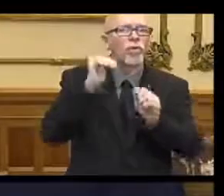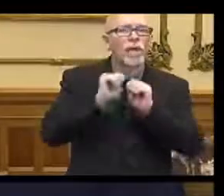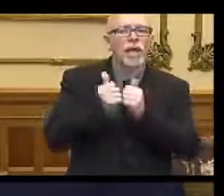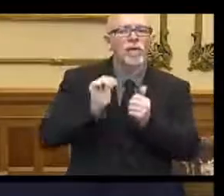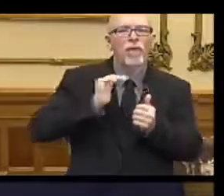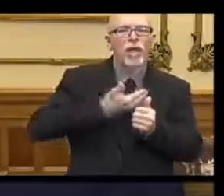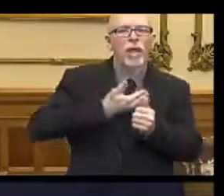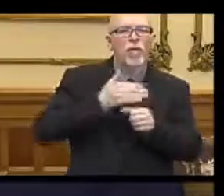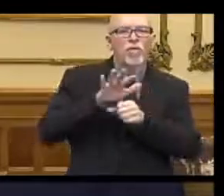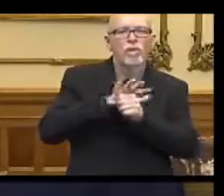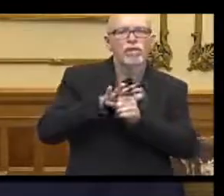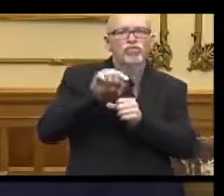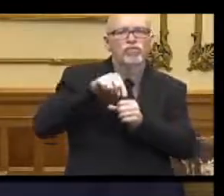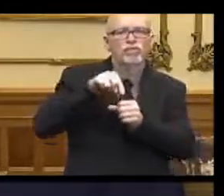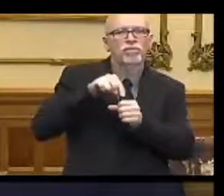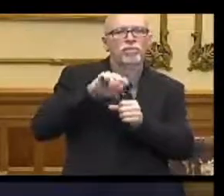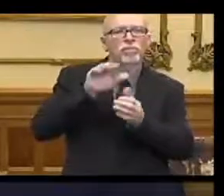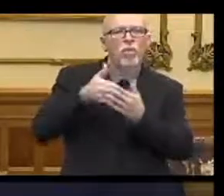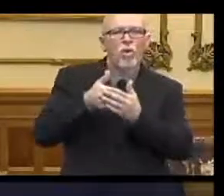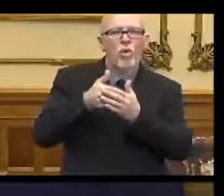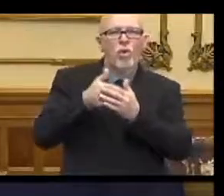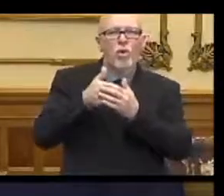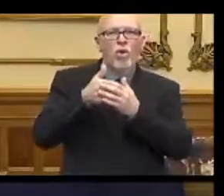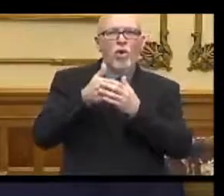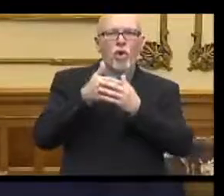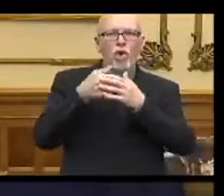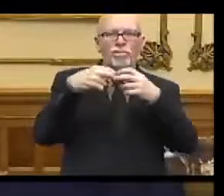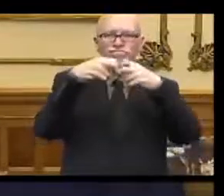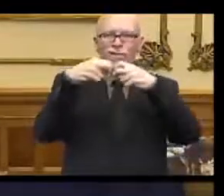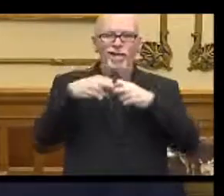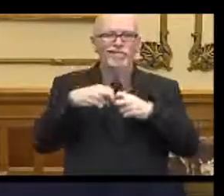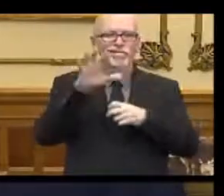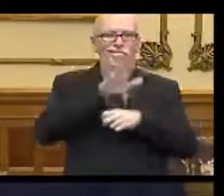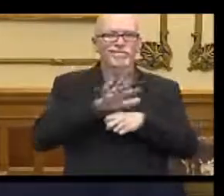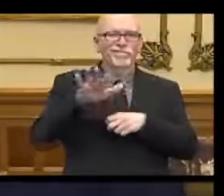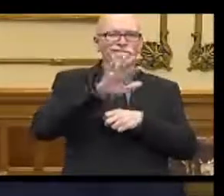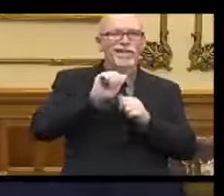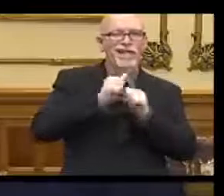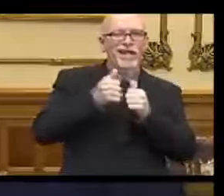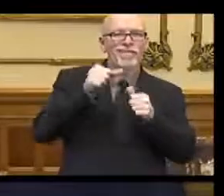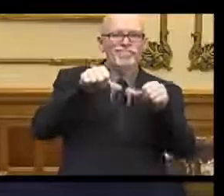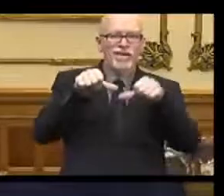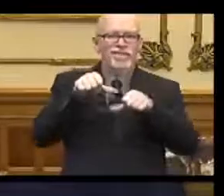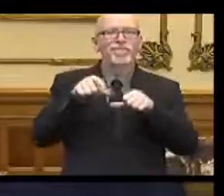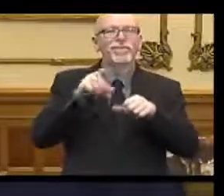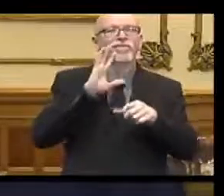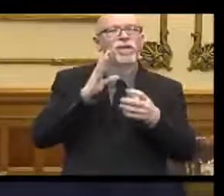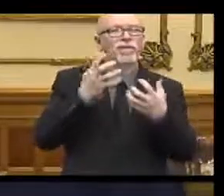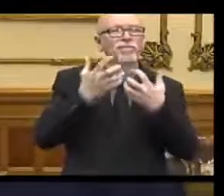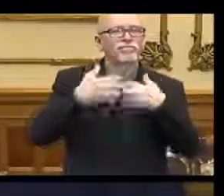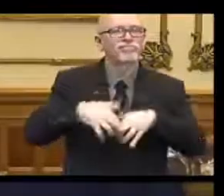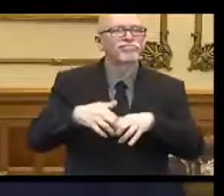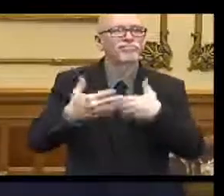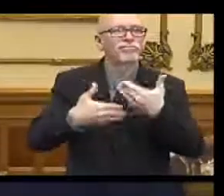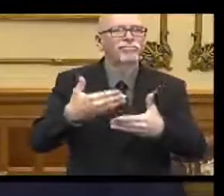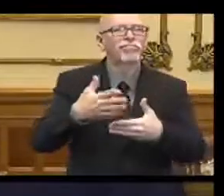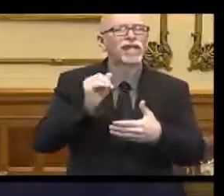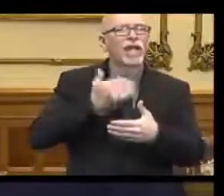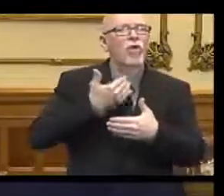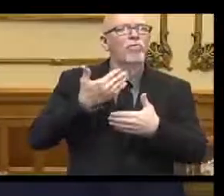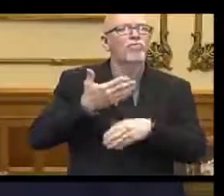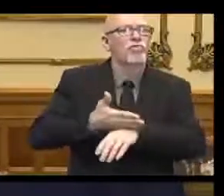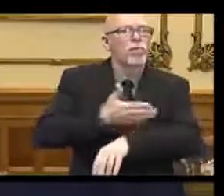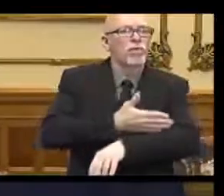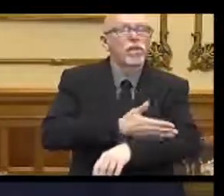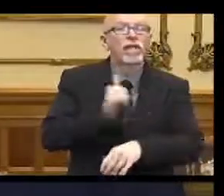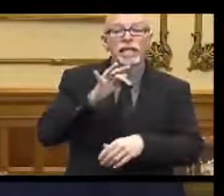our region, all the pieces that snap together of this puzzle are functioning and the progress that we're making. And we'll continue to, if